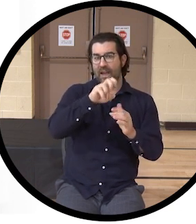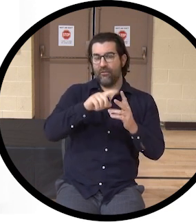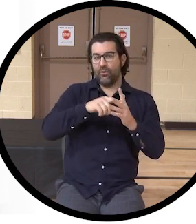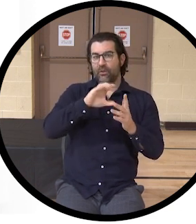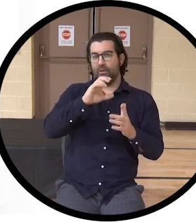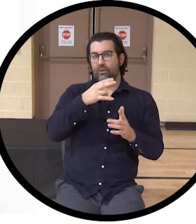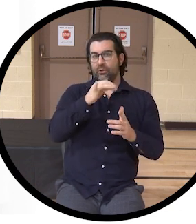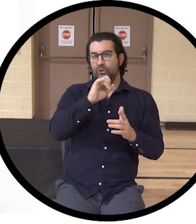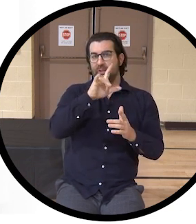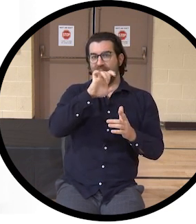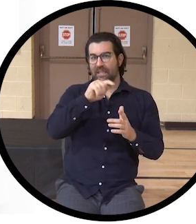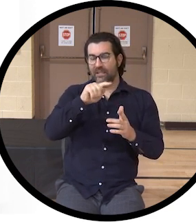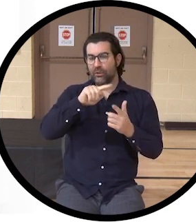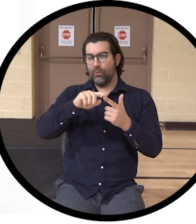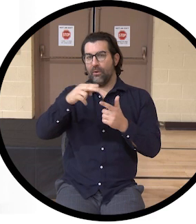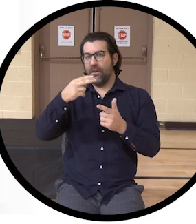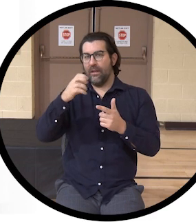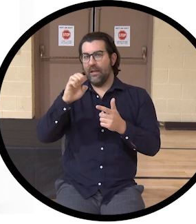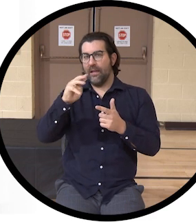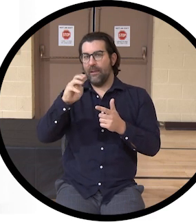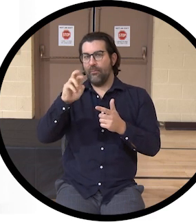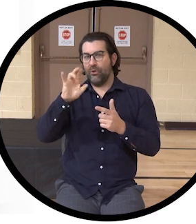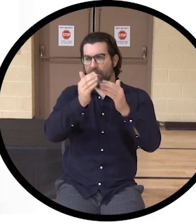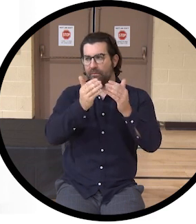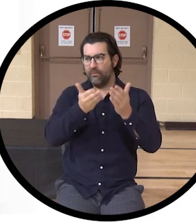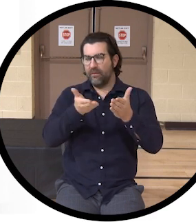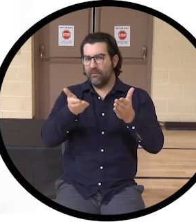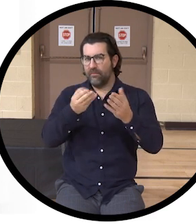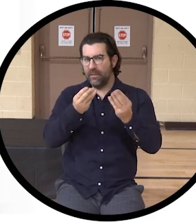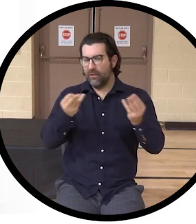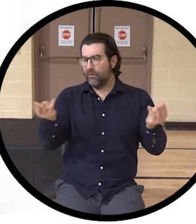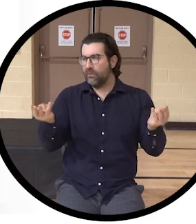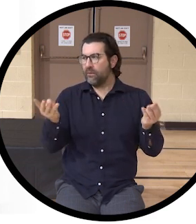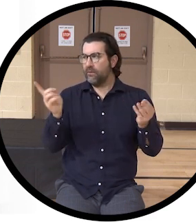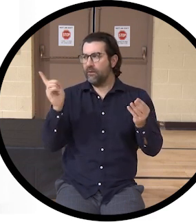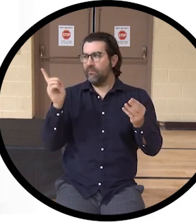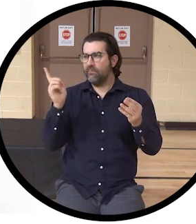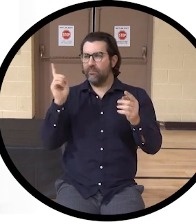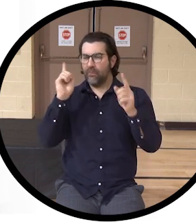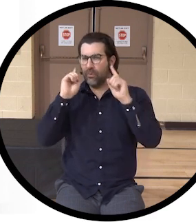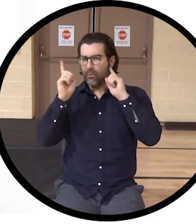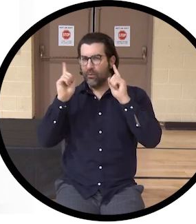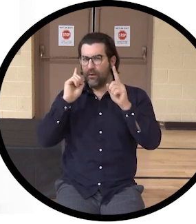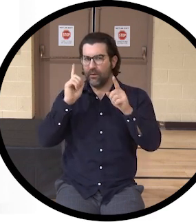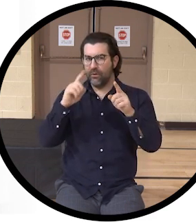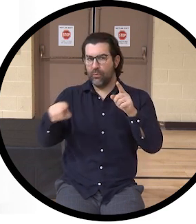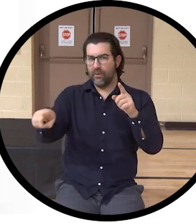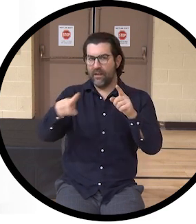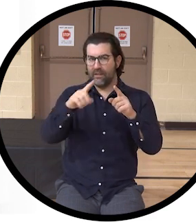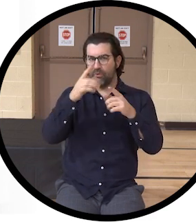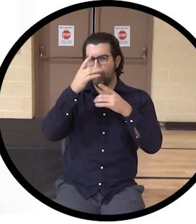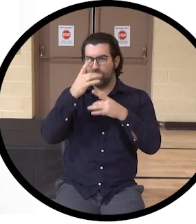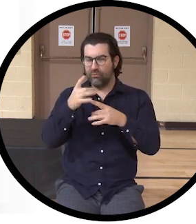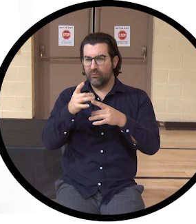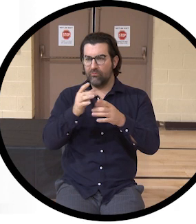to Heberton with quick build materials. I'm sure we'll hear folks who are interested in things